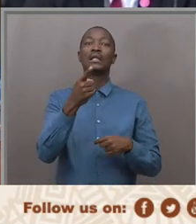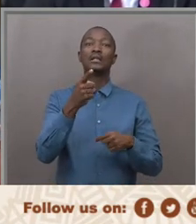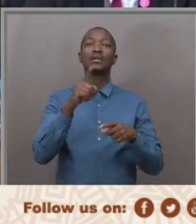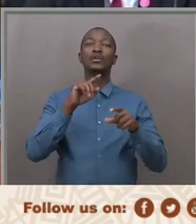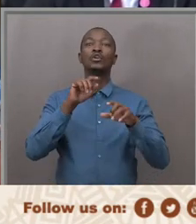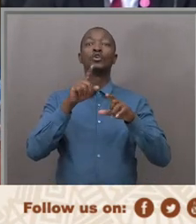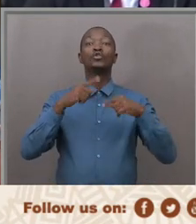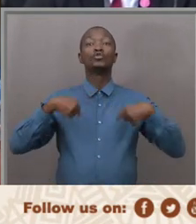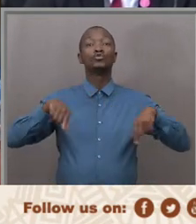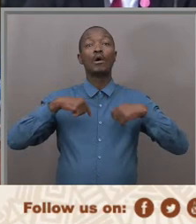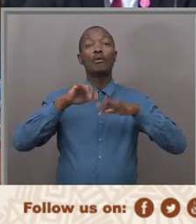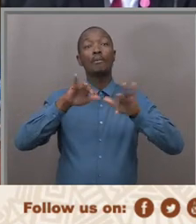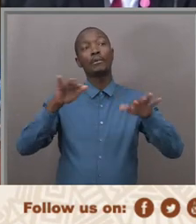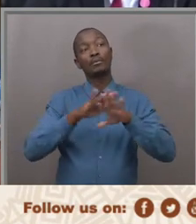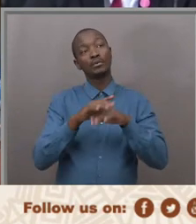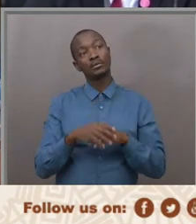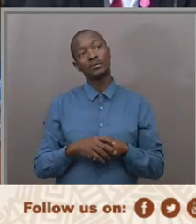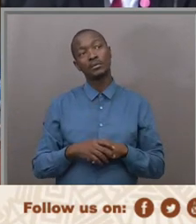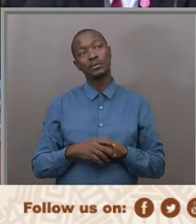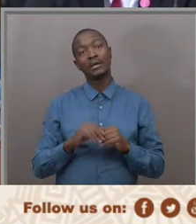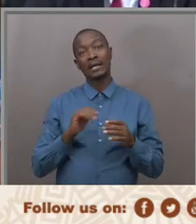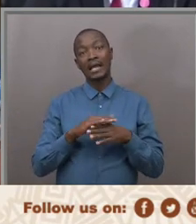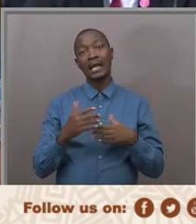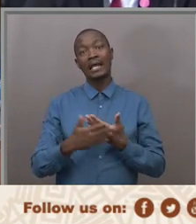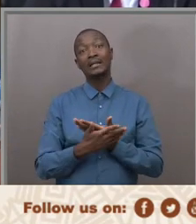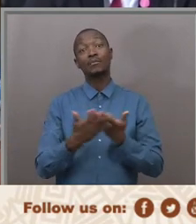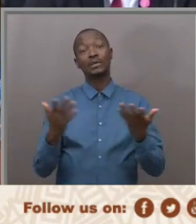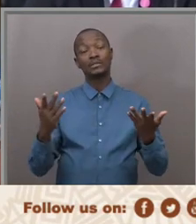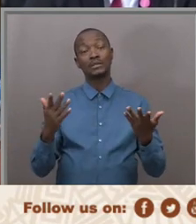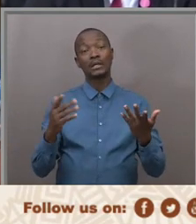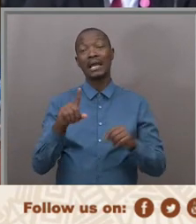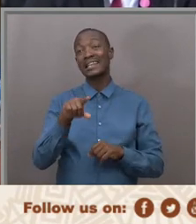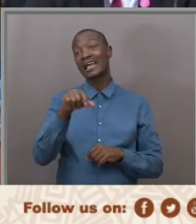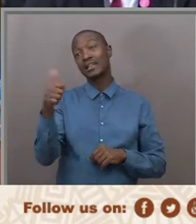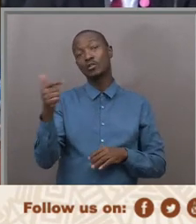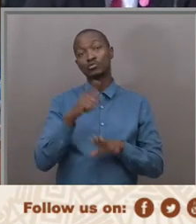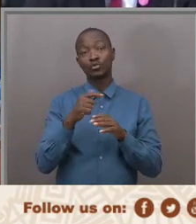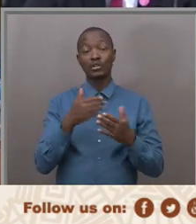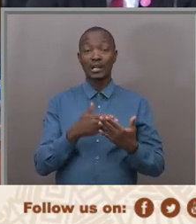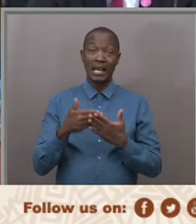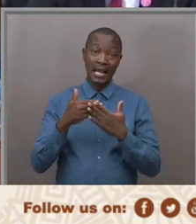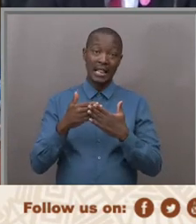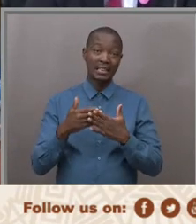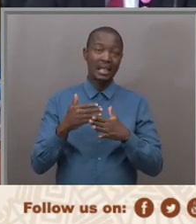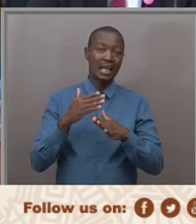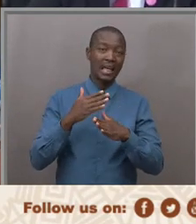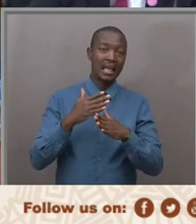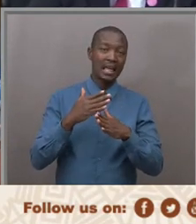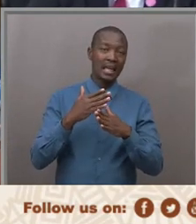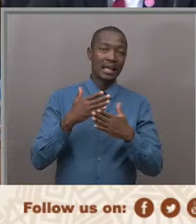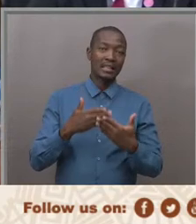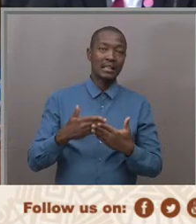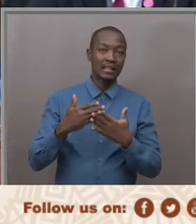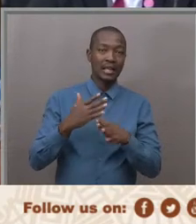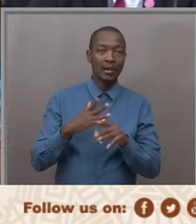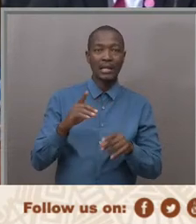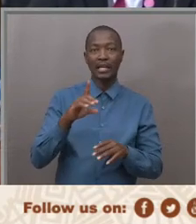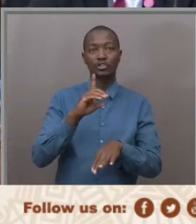our people and the rest of us, except those who are healthcare workers like Dr.